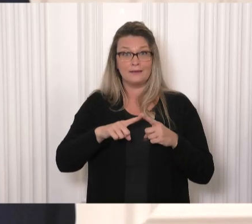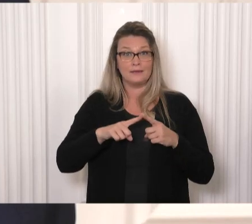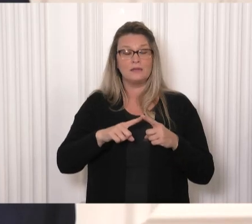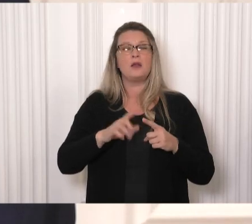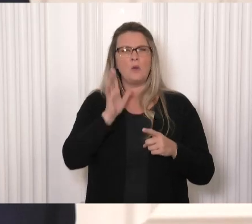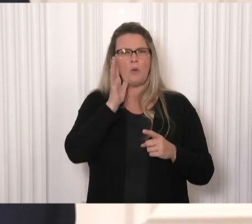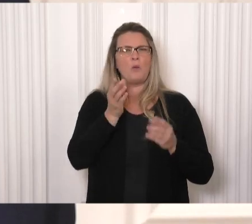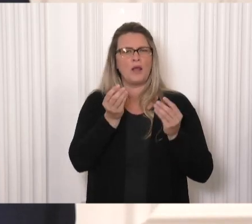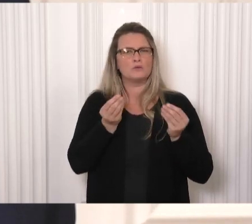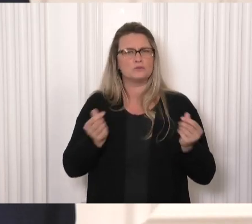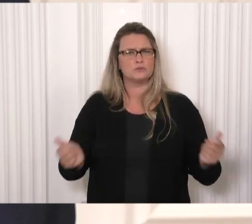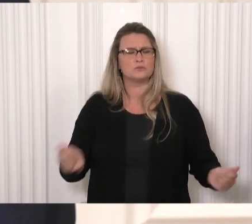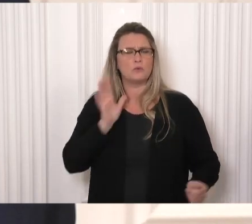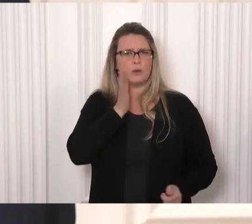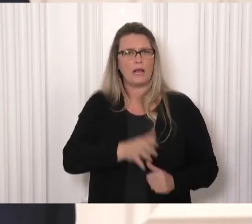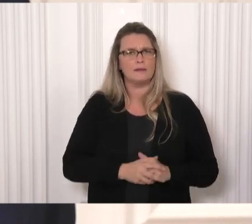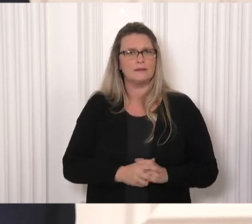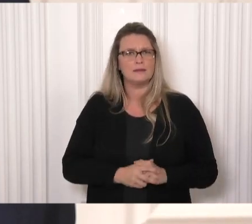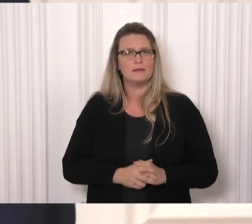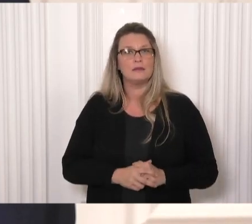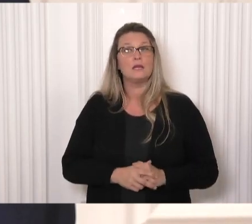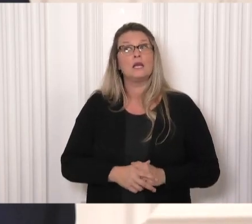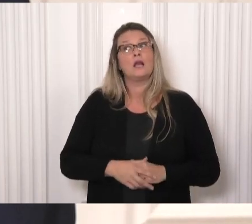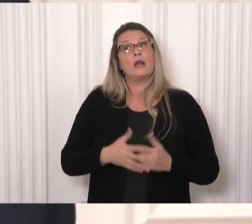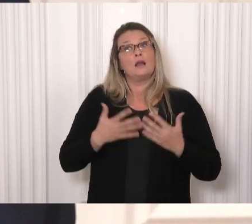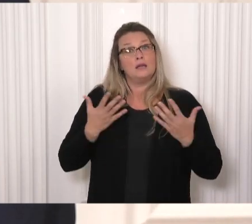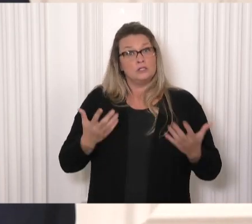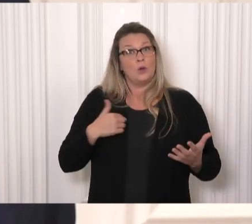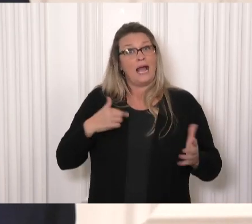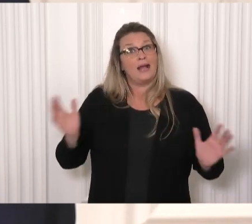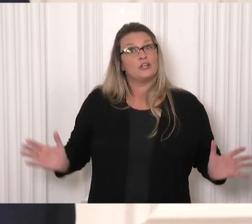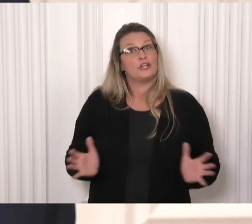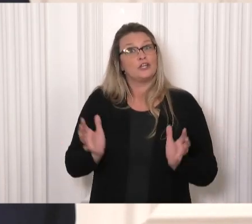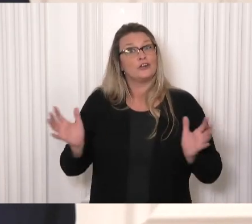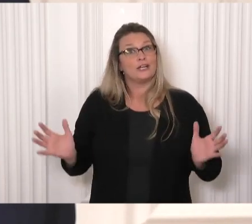to pass. And so I would encourage